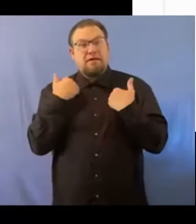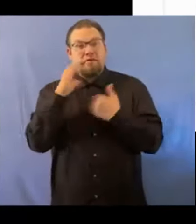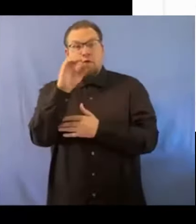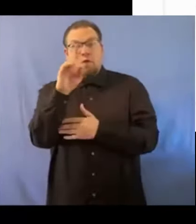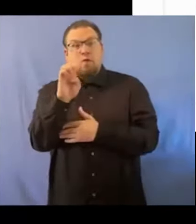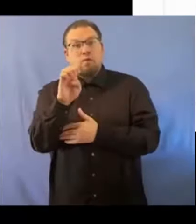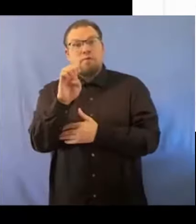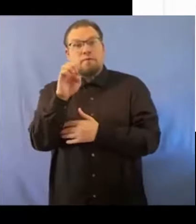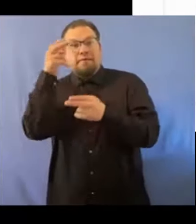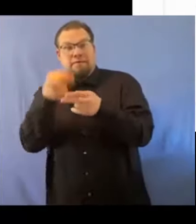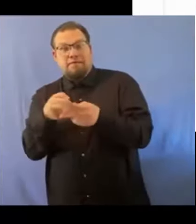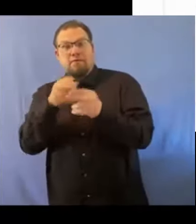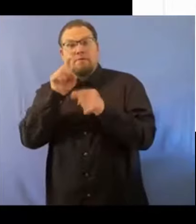to